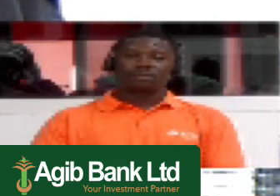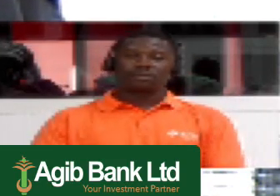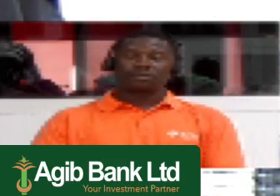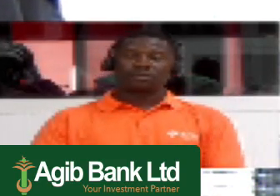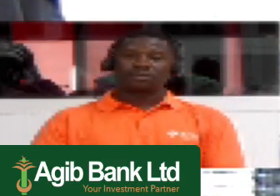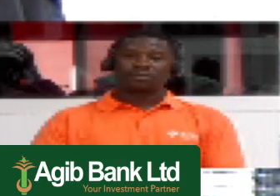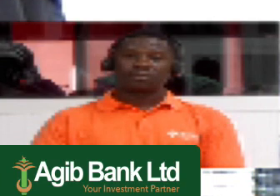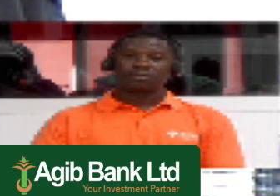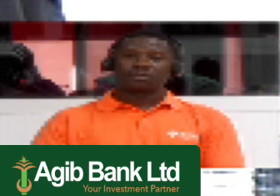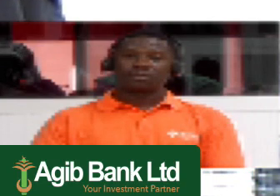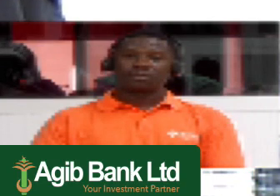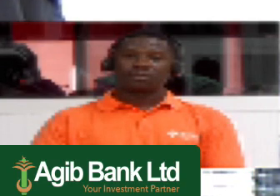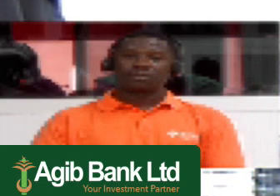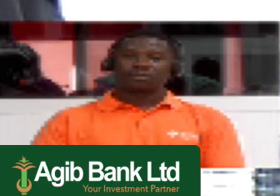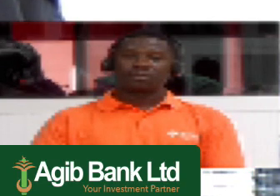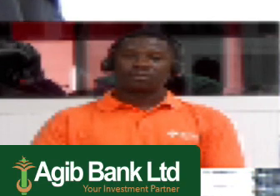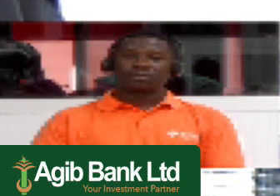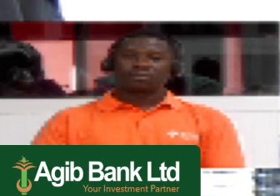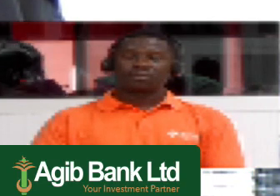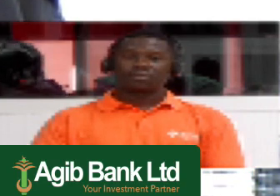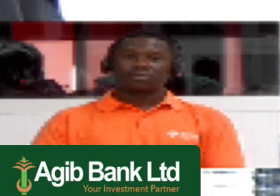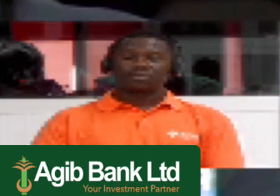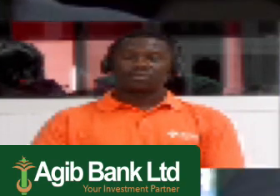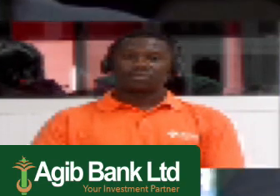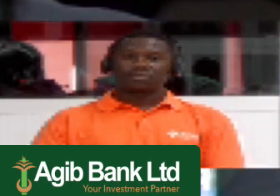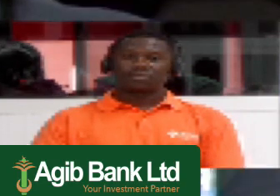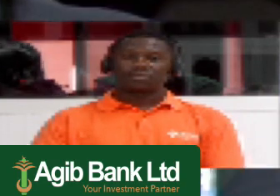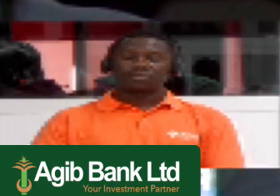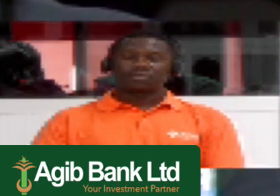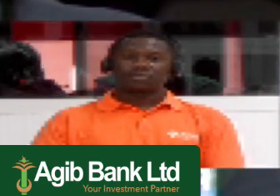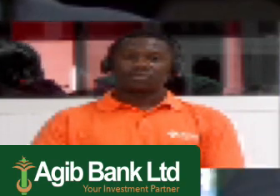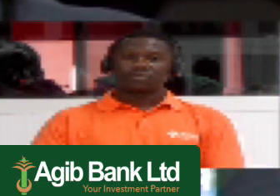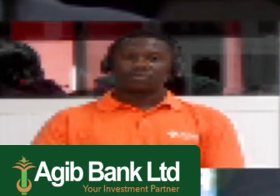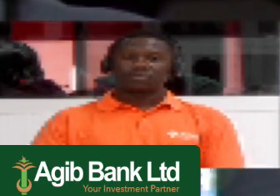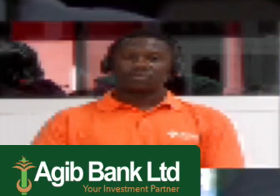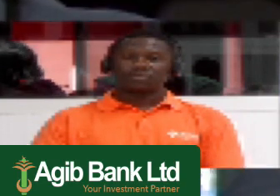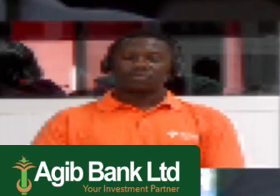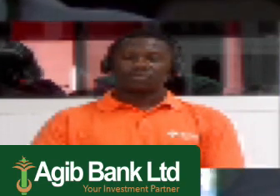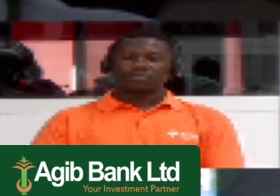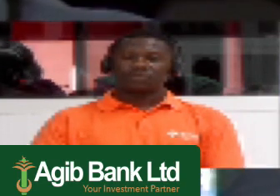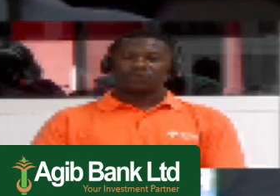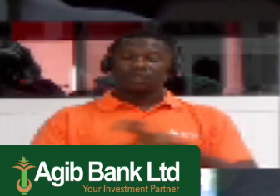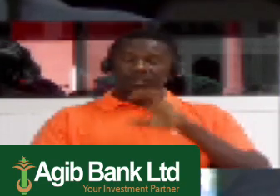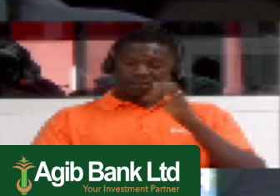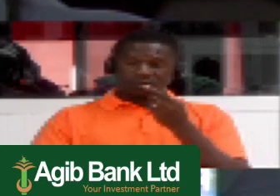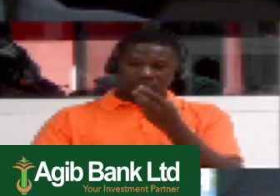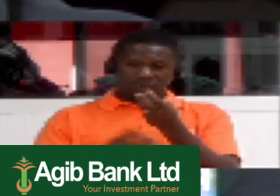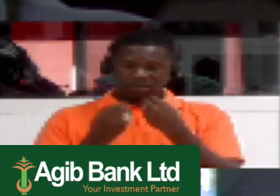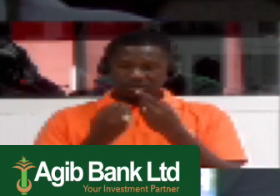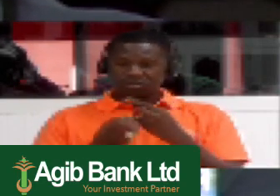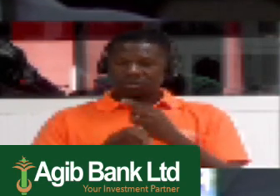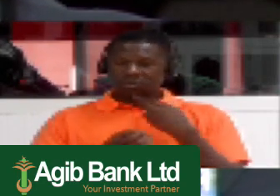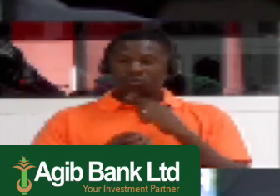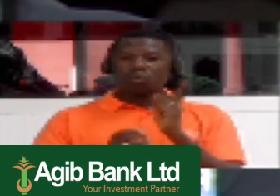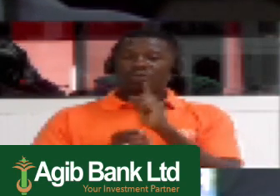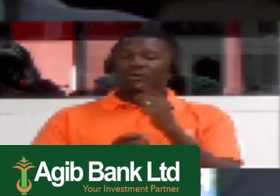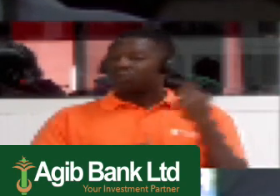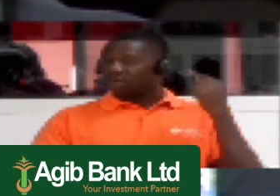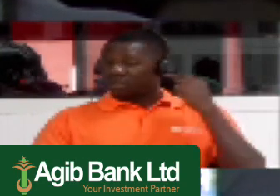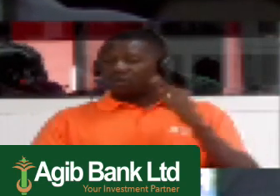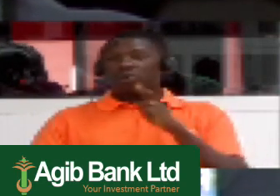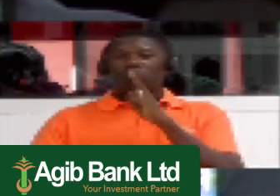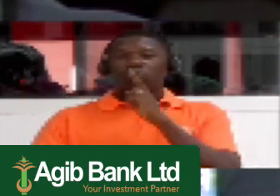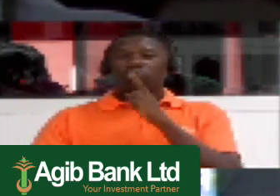I have been hearing it. Can you tell us According to what you heard, who they were getting these orders